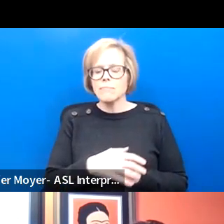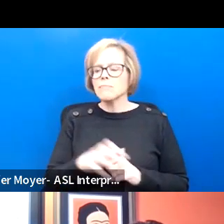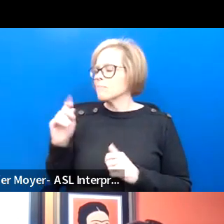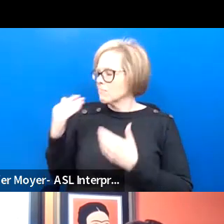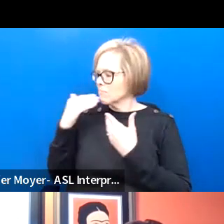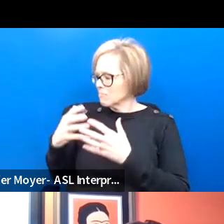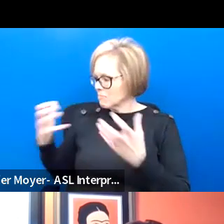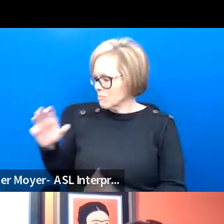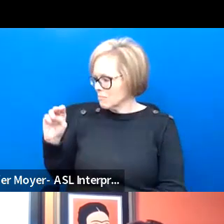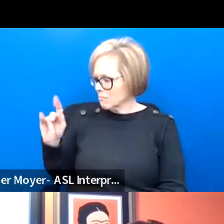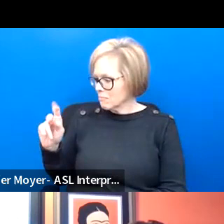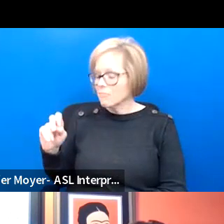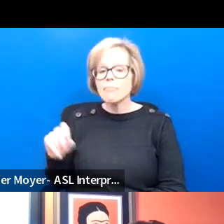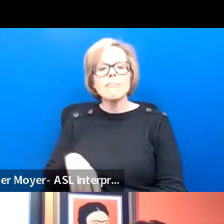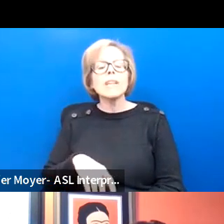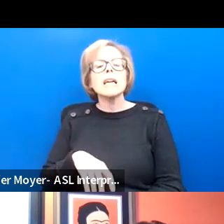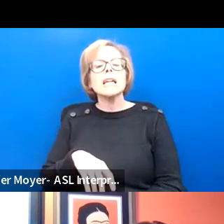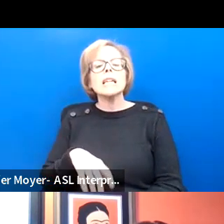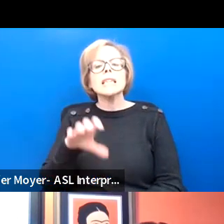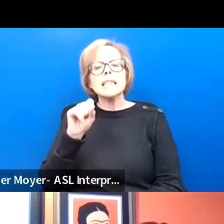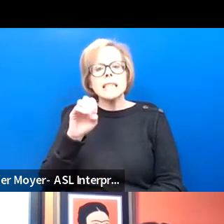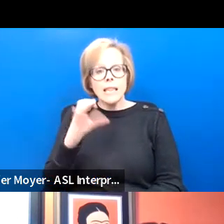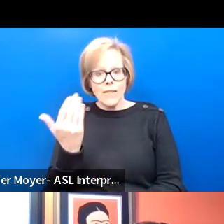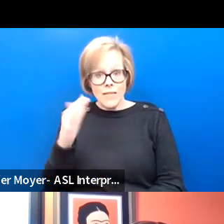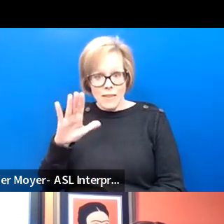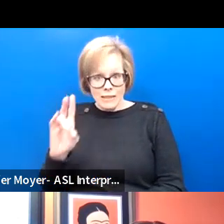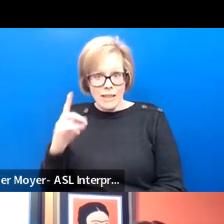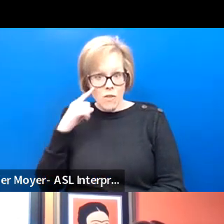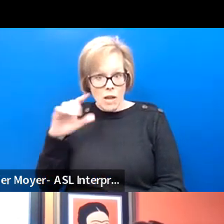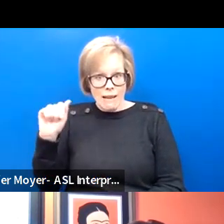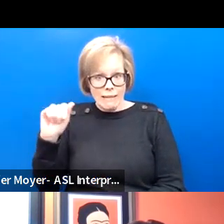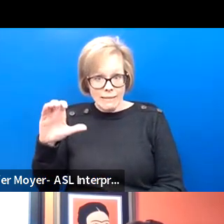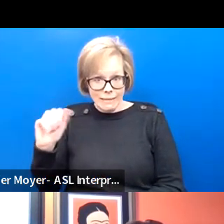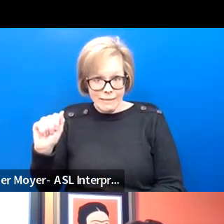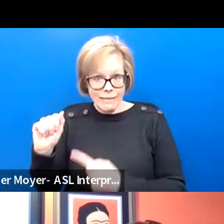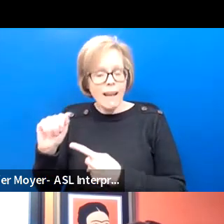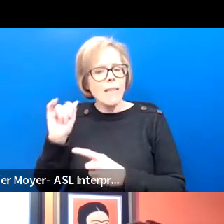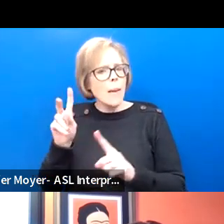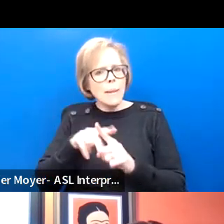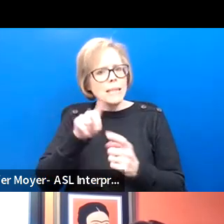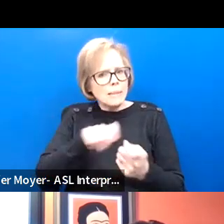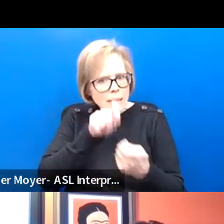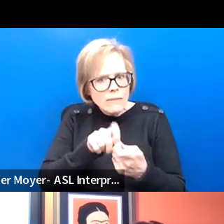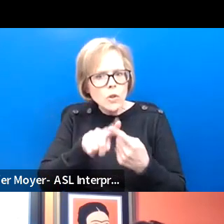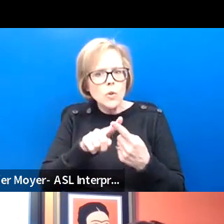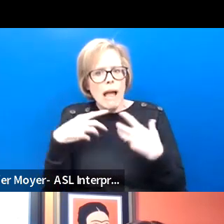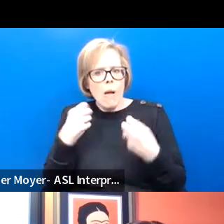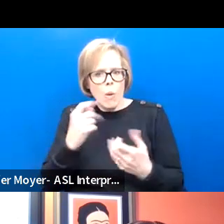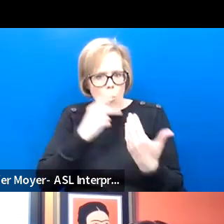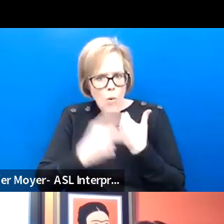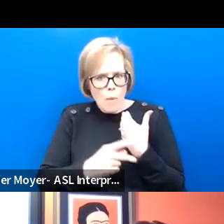much, Mike. So Section 1557 of the Affordable Care Act applies specifically to health programs